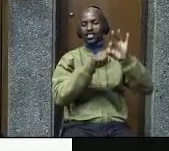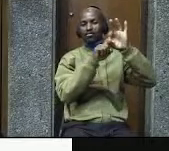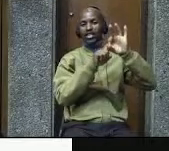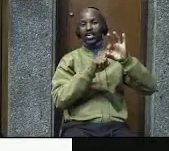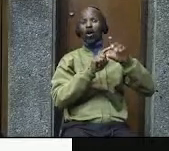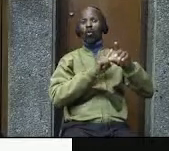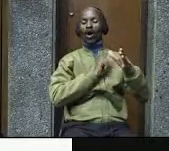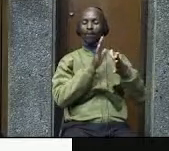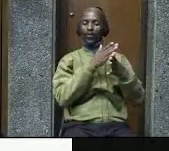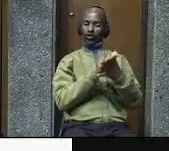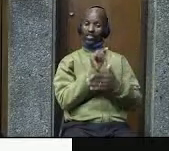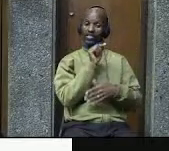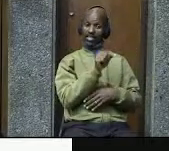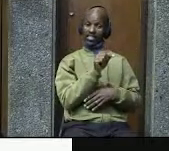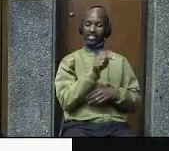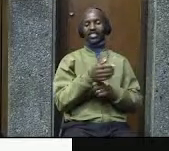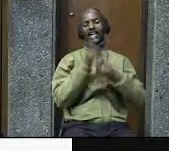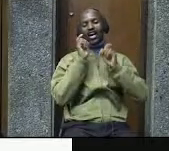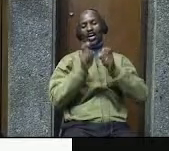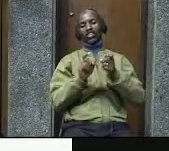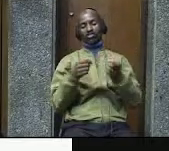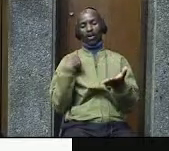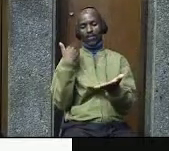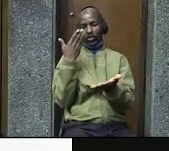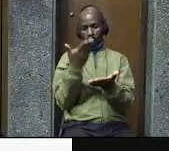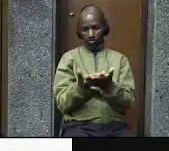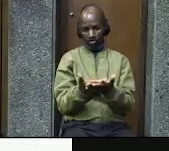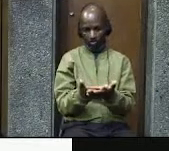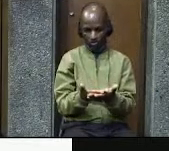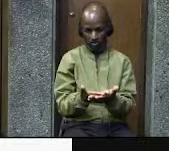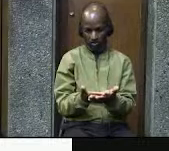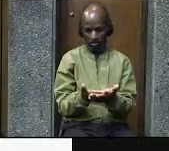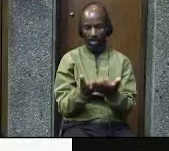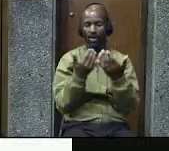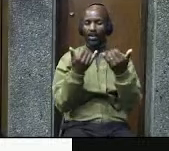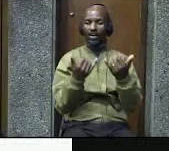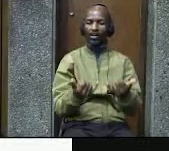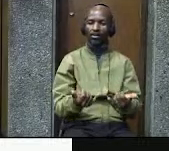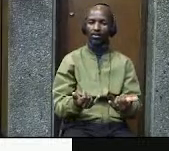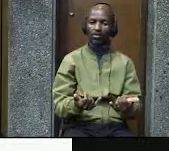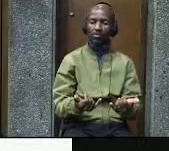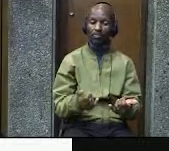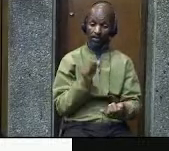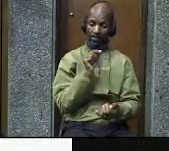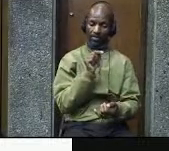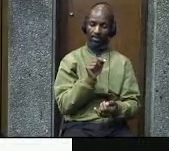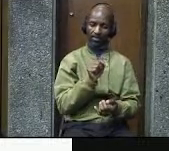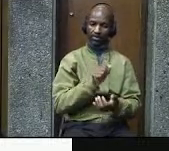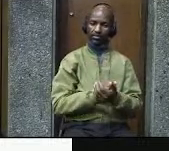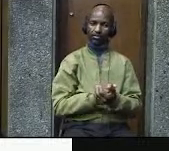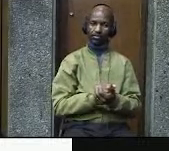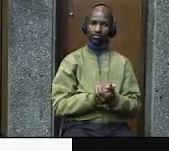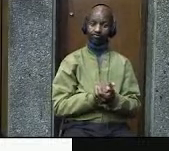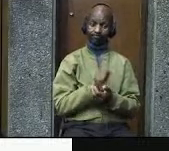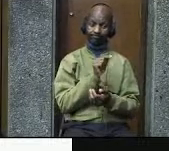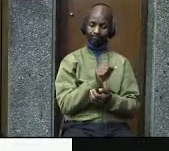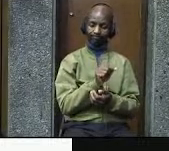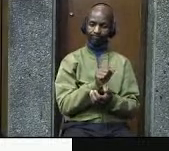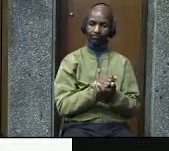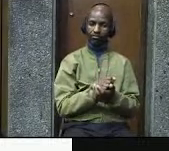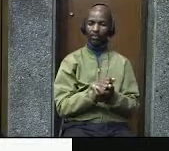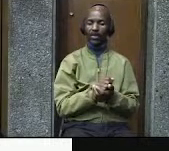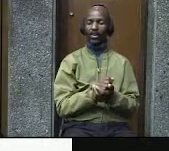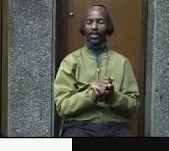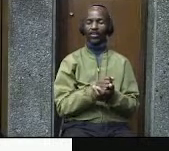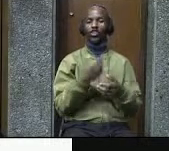because it is an urgent application. So this is in the